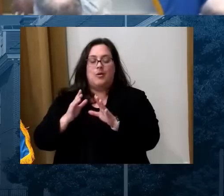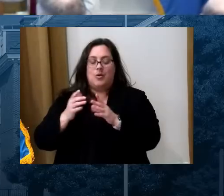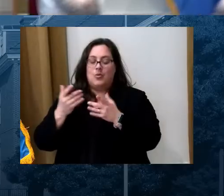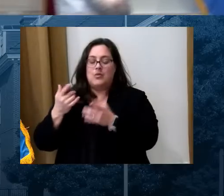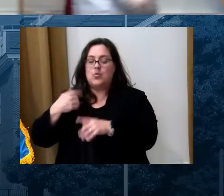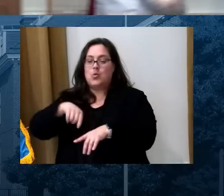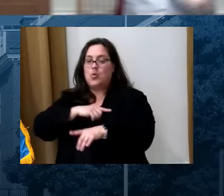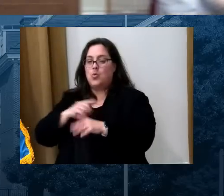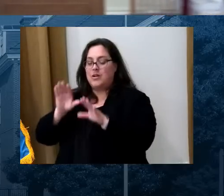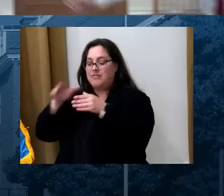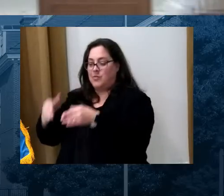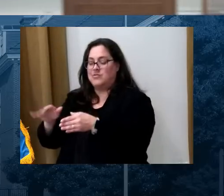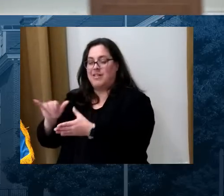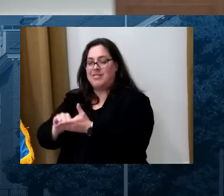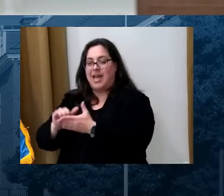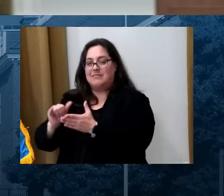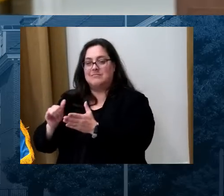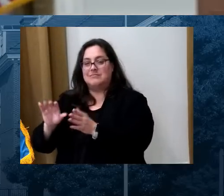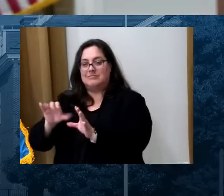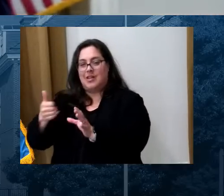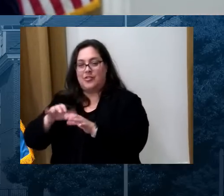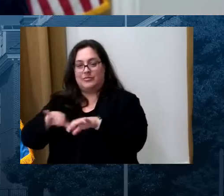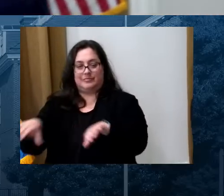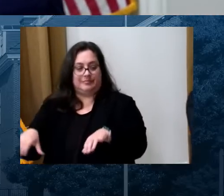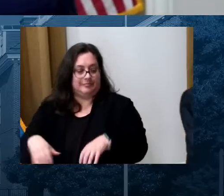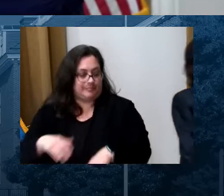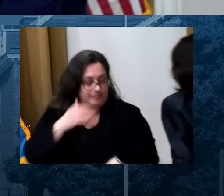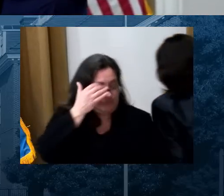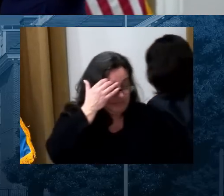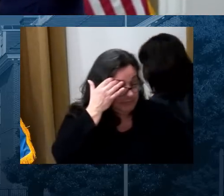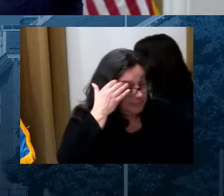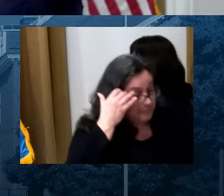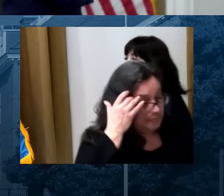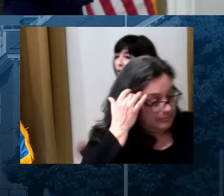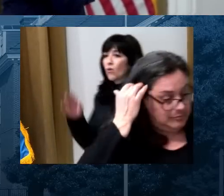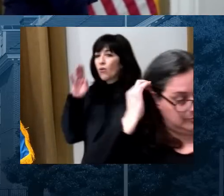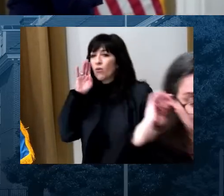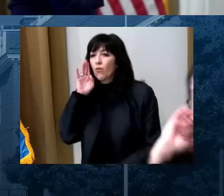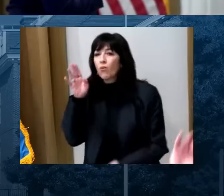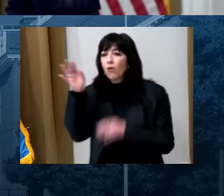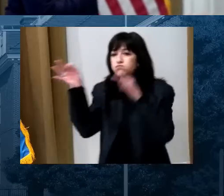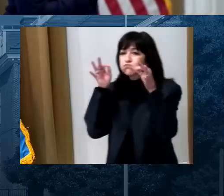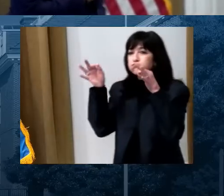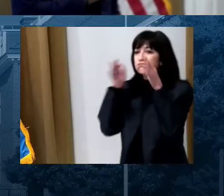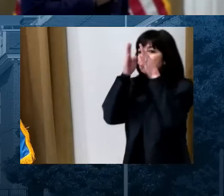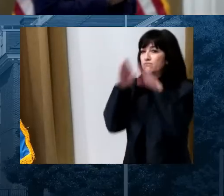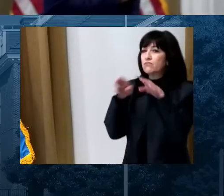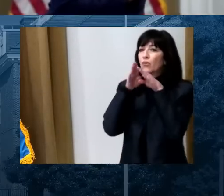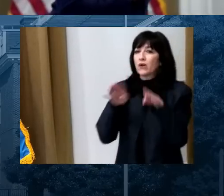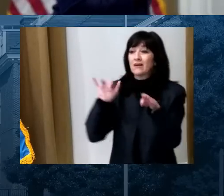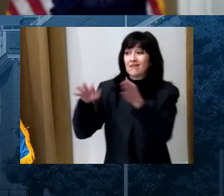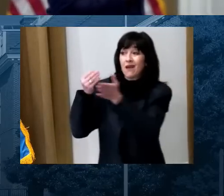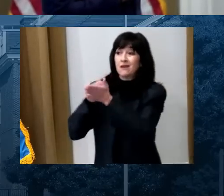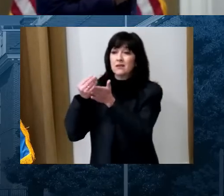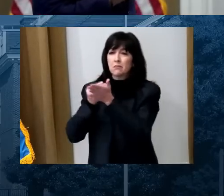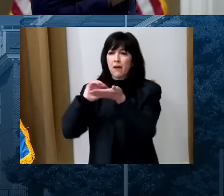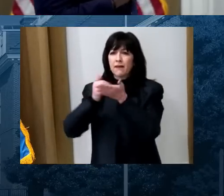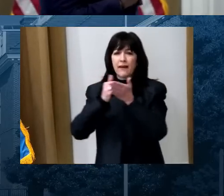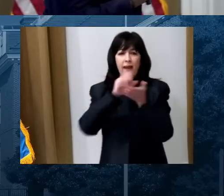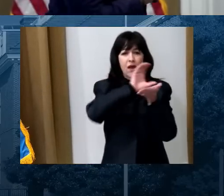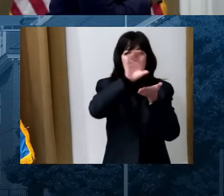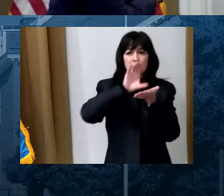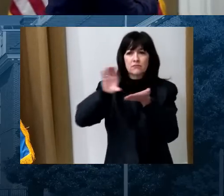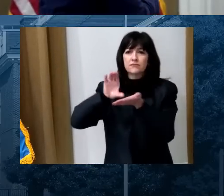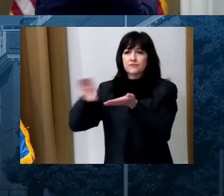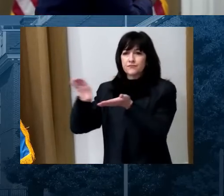So let's break down this funding. So We're looking at $31.5 million in general